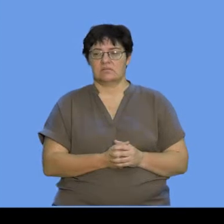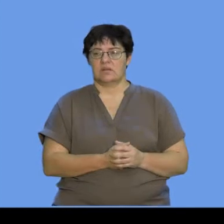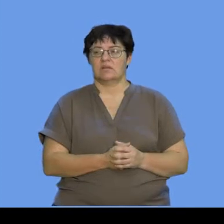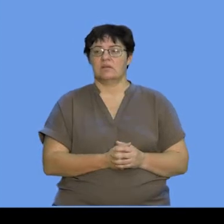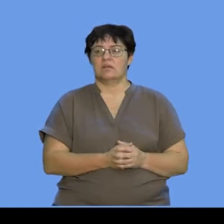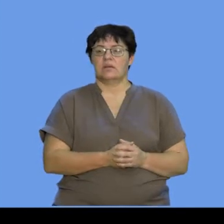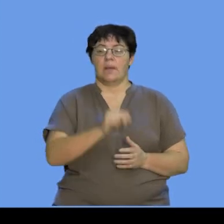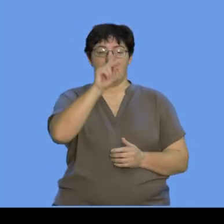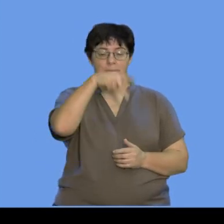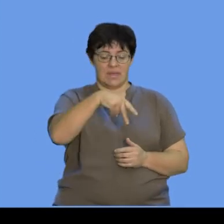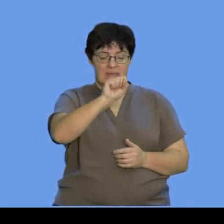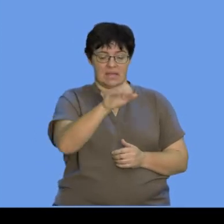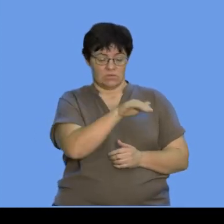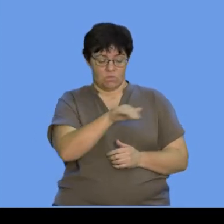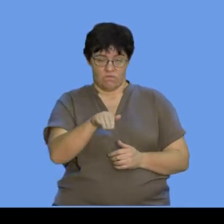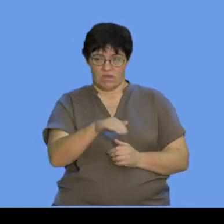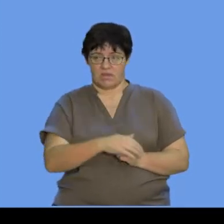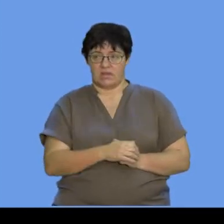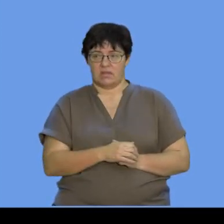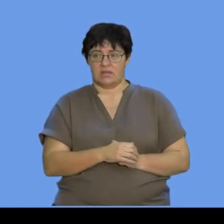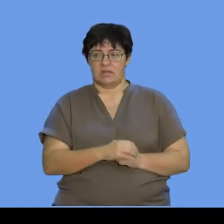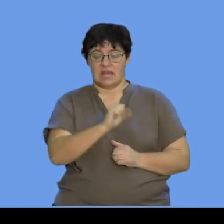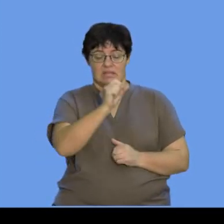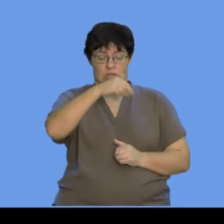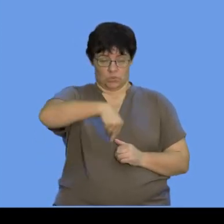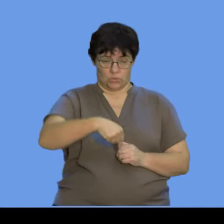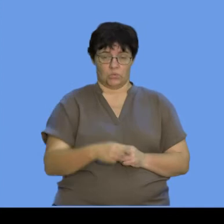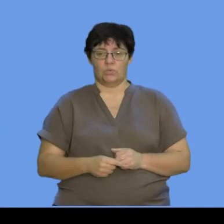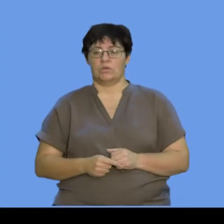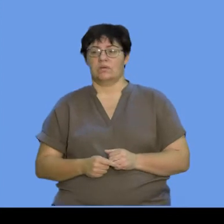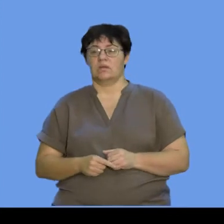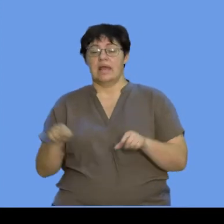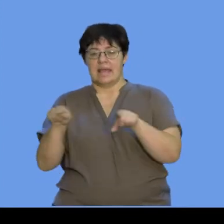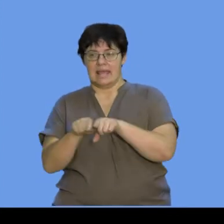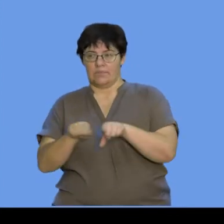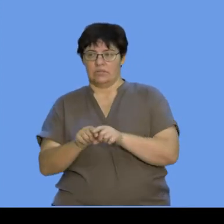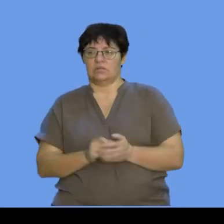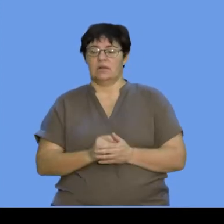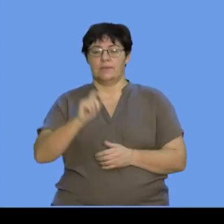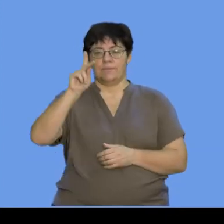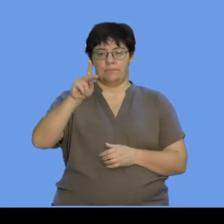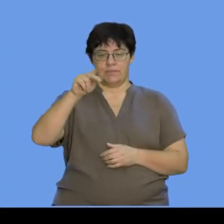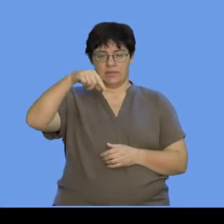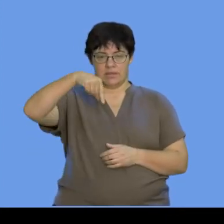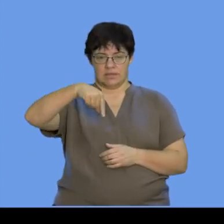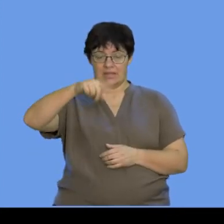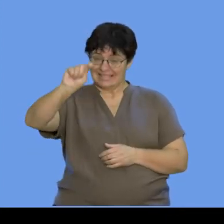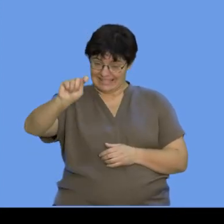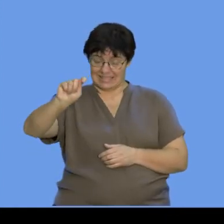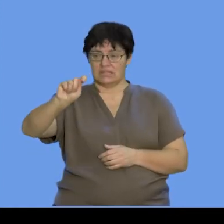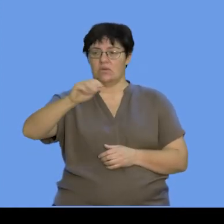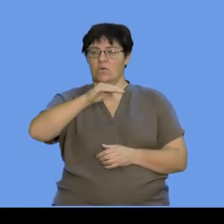then say PS over SQ must be equals to